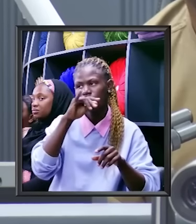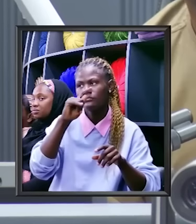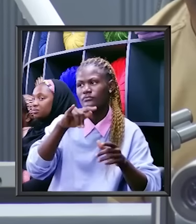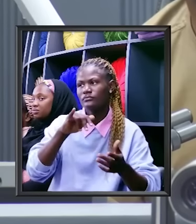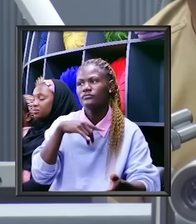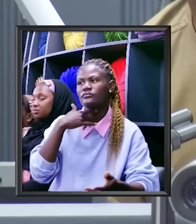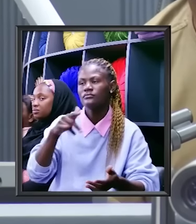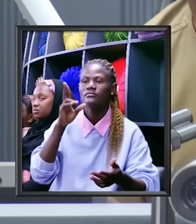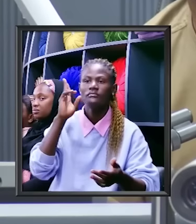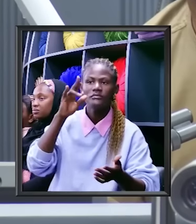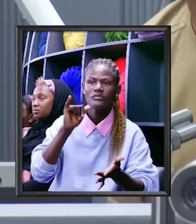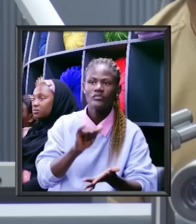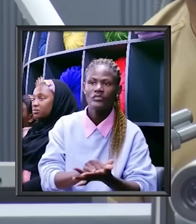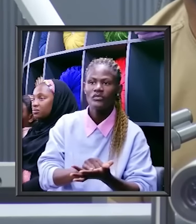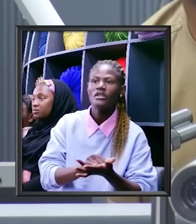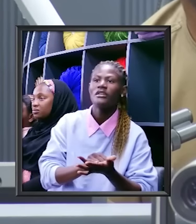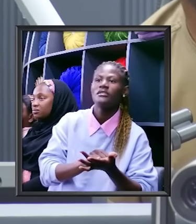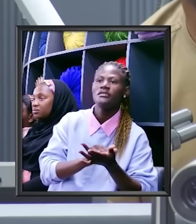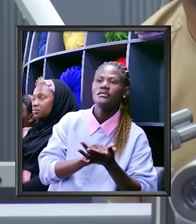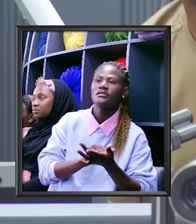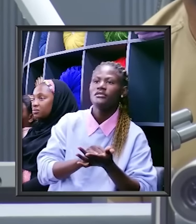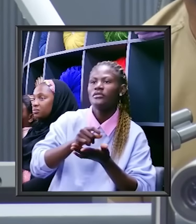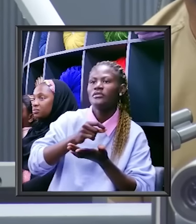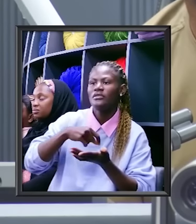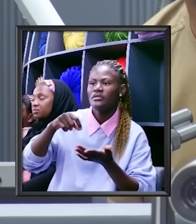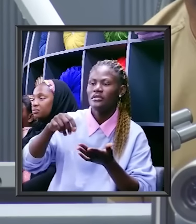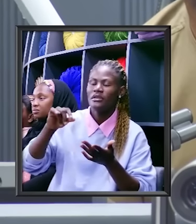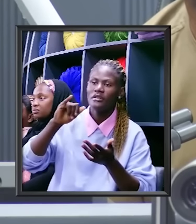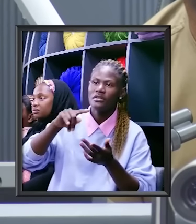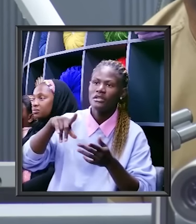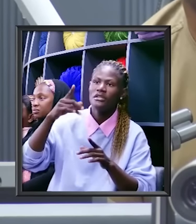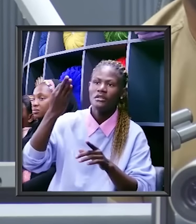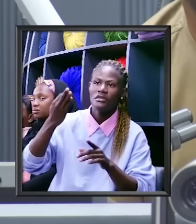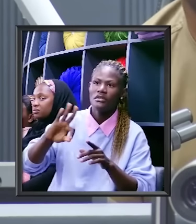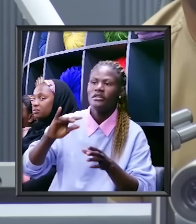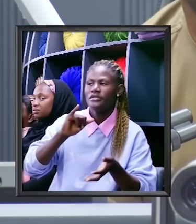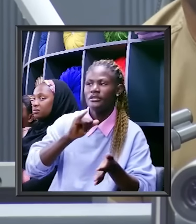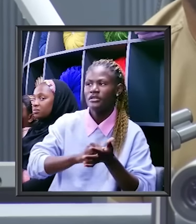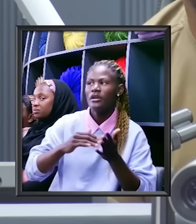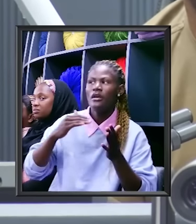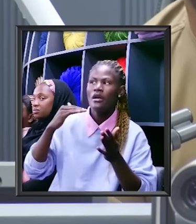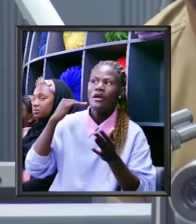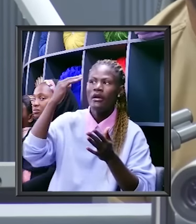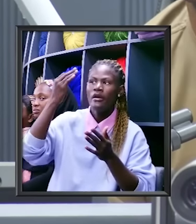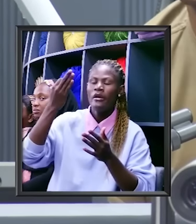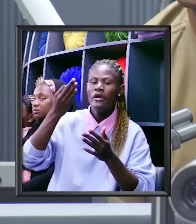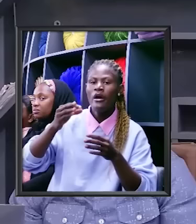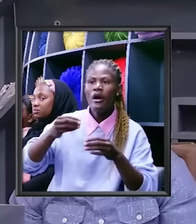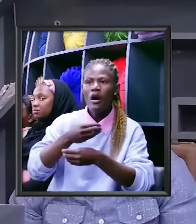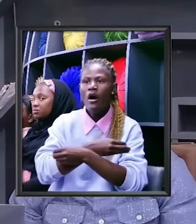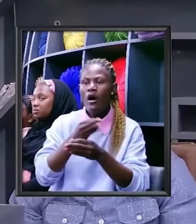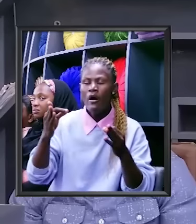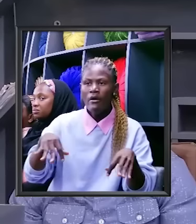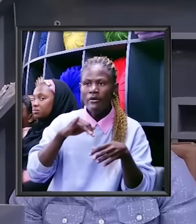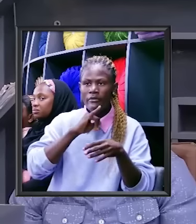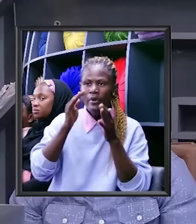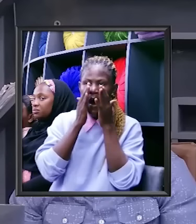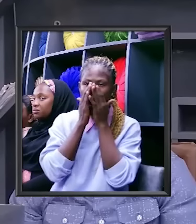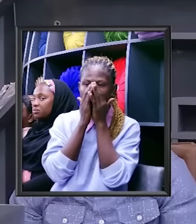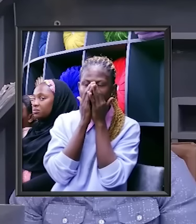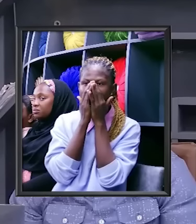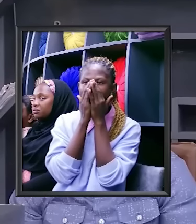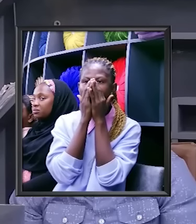they tell them, say, they go write them from the head office. But later on, it can't be the branch where write them. It can't